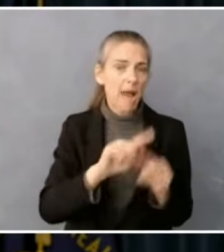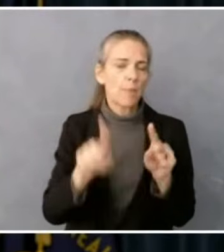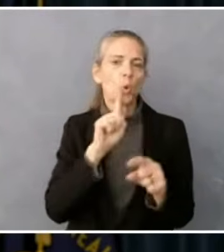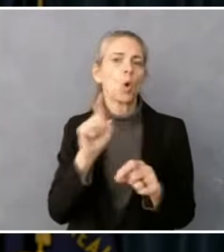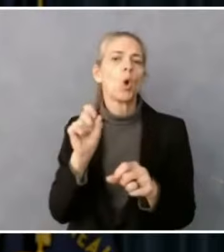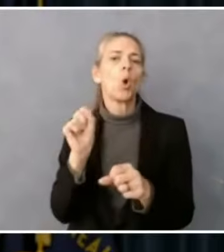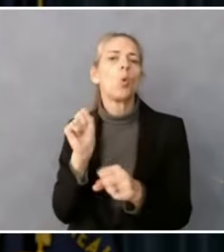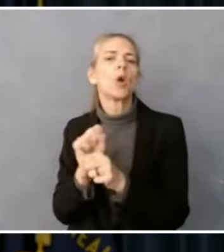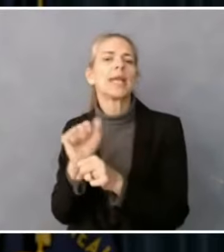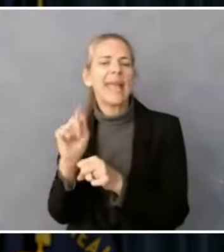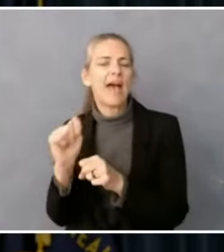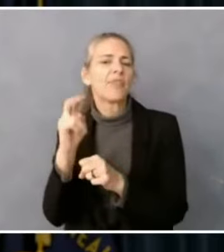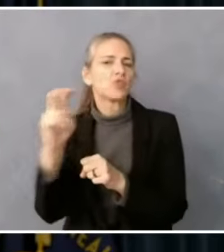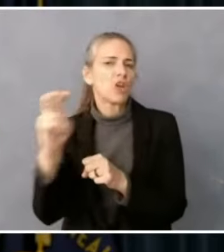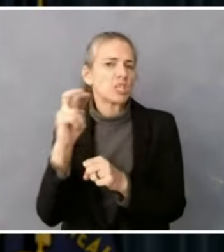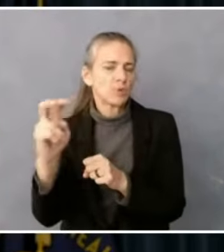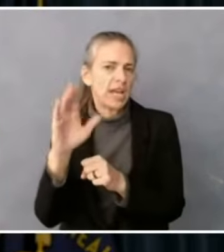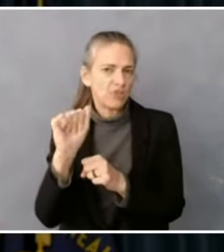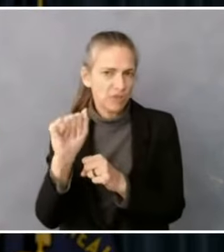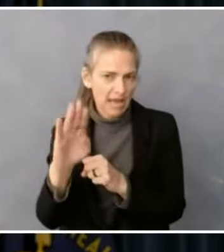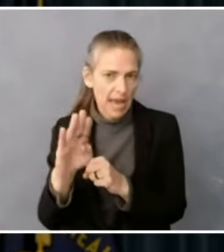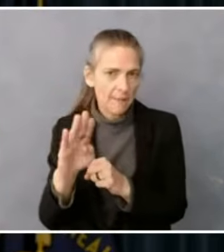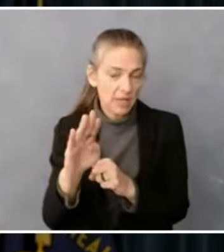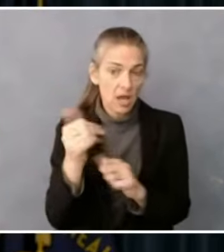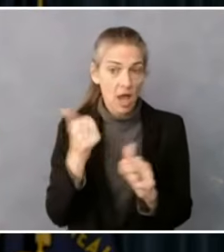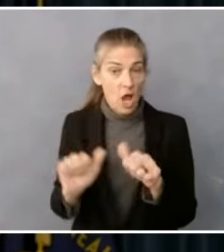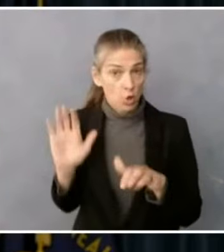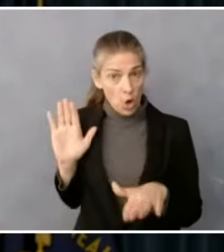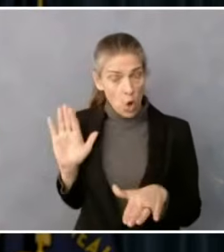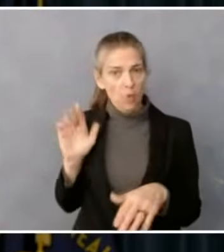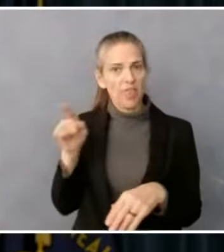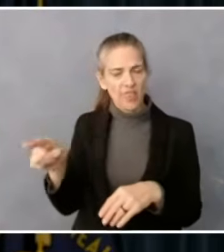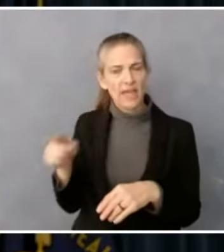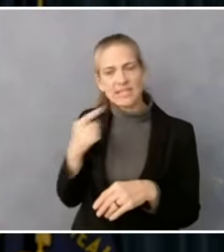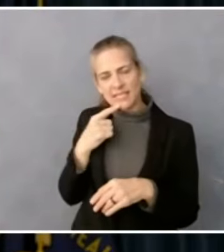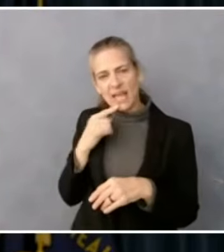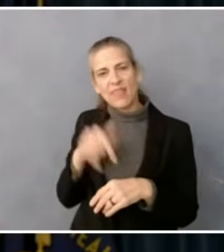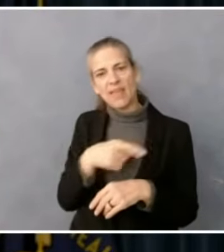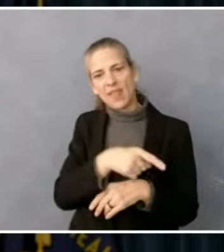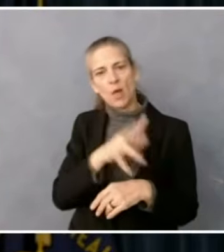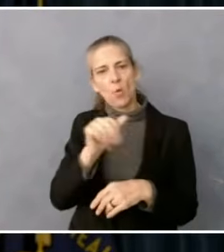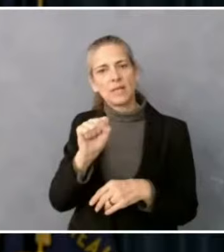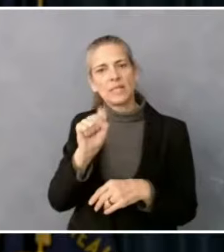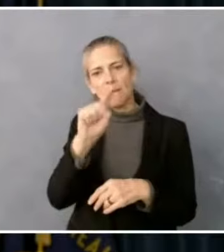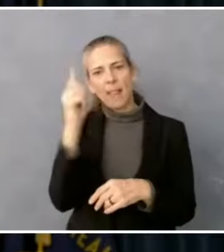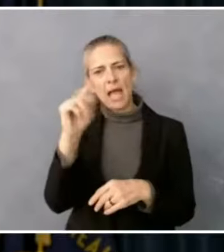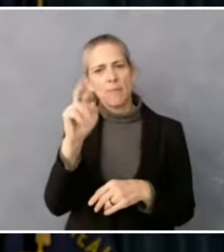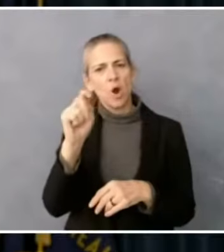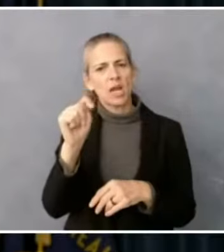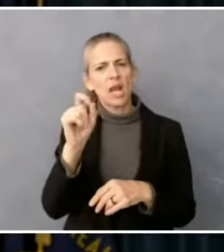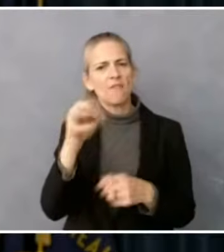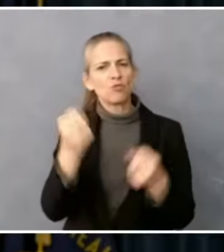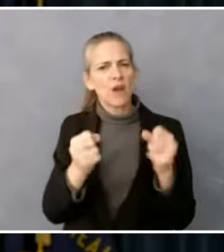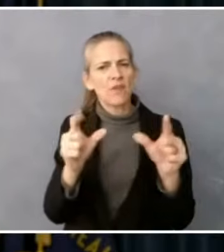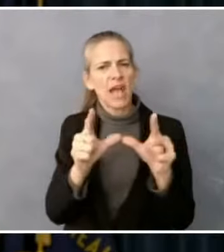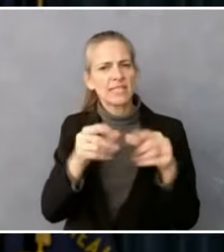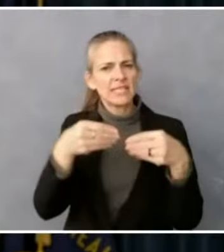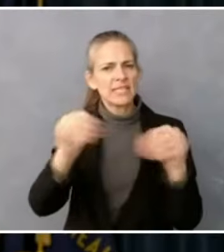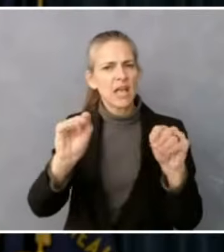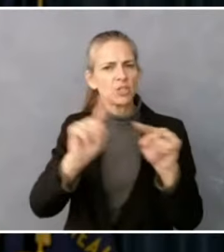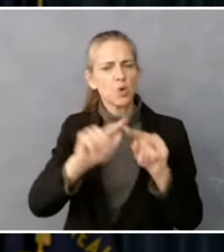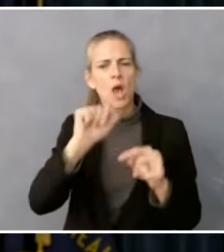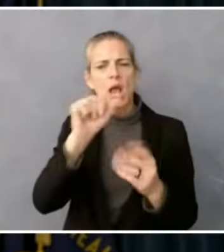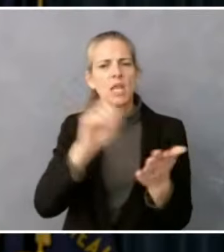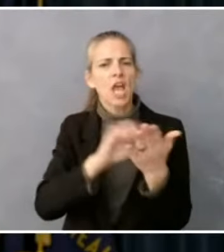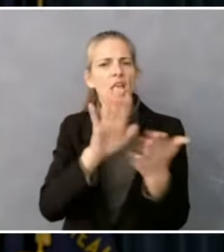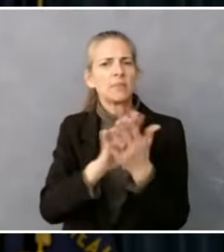at the Transportation Cabinet. Under oath, they said that it was a black market of driver's license sales to undocumented